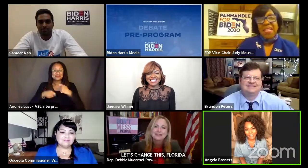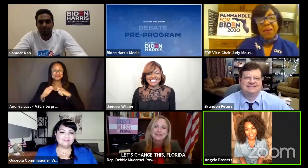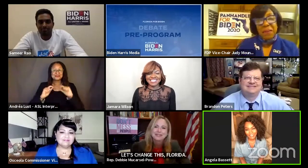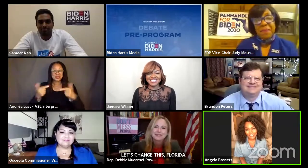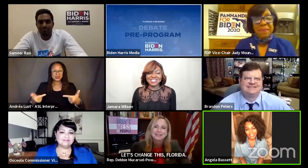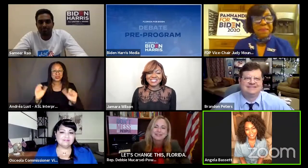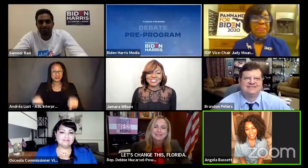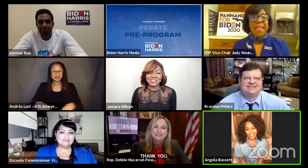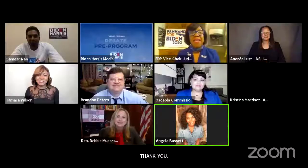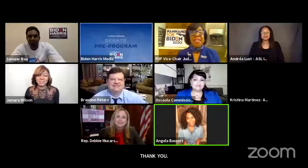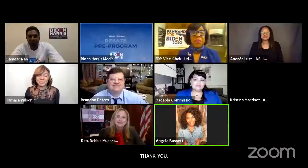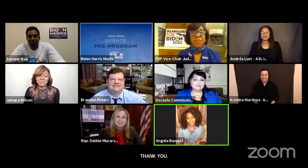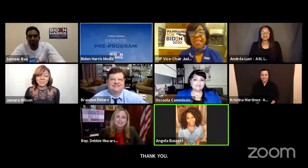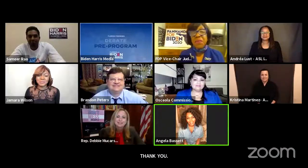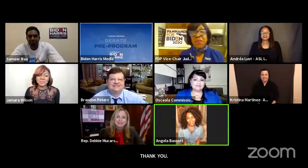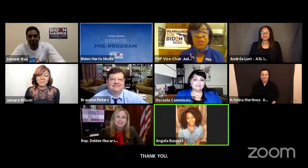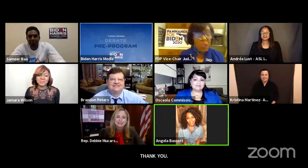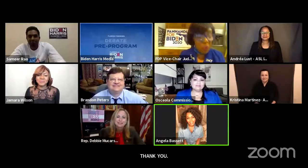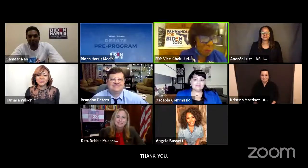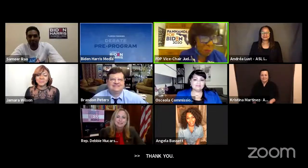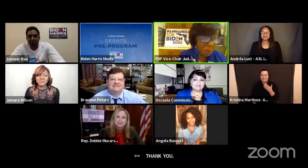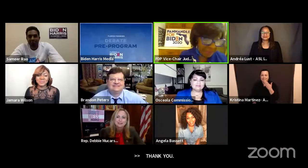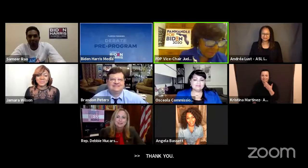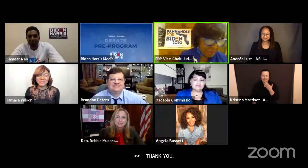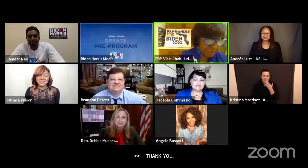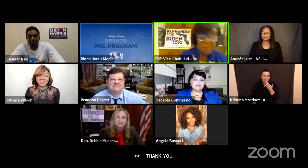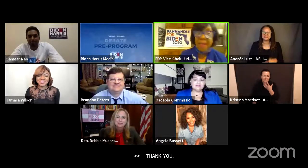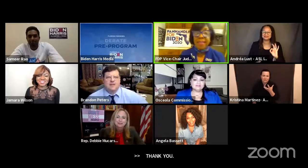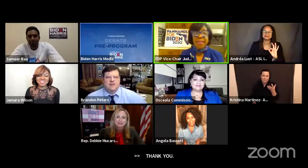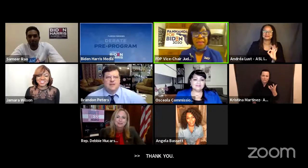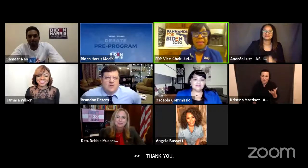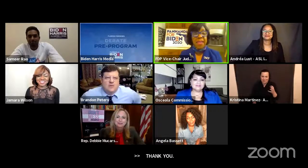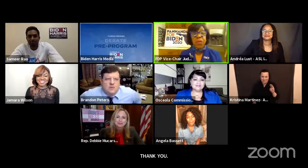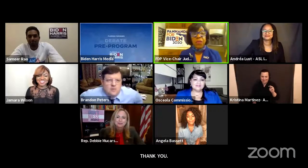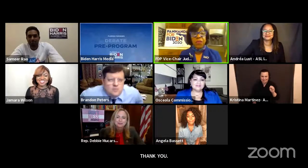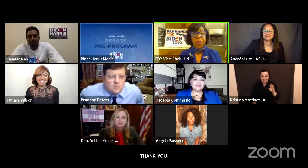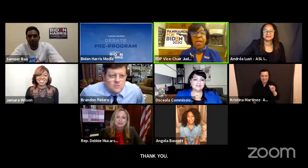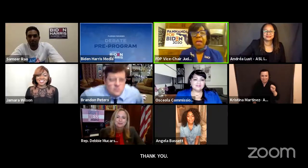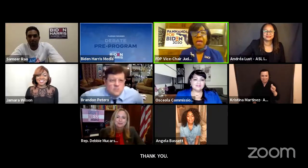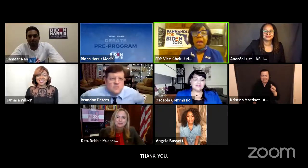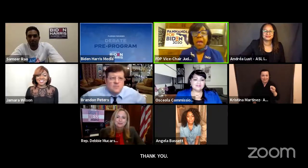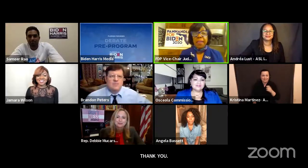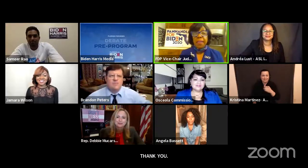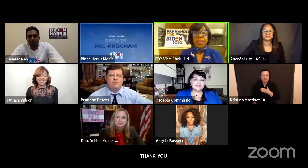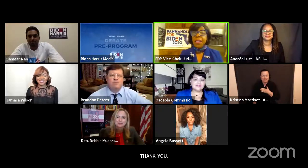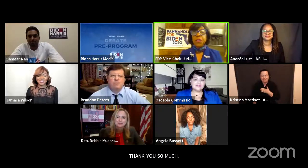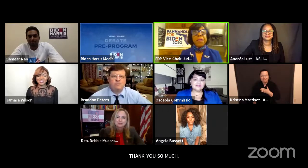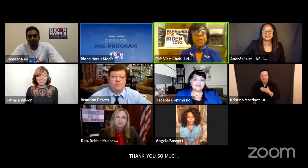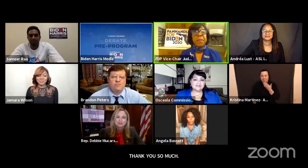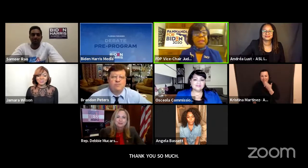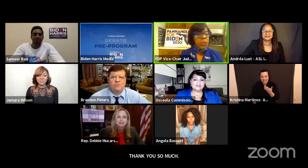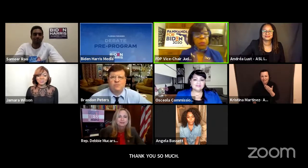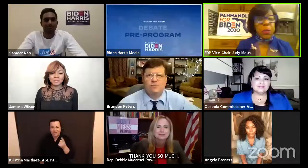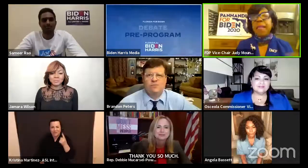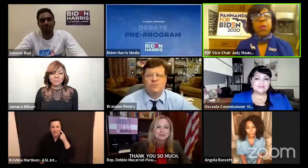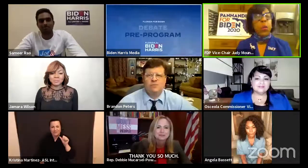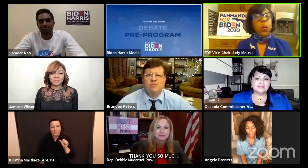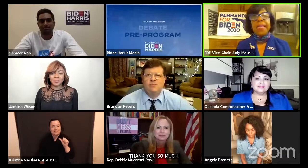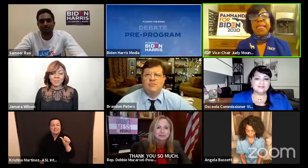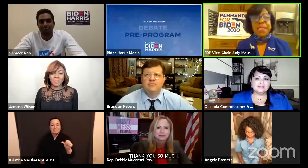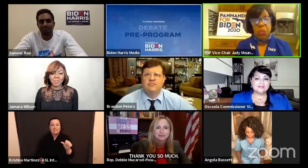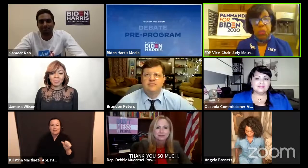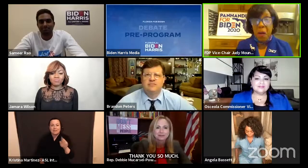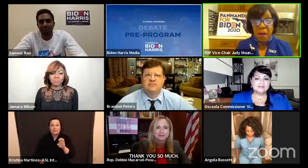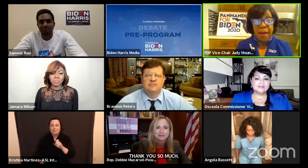Thank you. Thank you. Thank you so much, Ms. Bassett. Thank you for continuing to be the